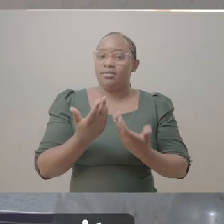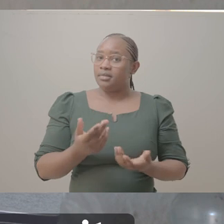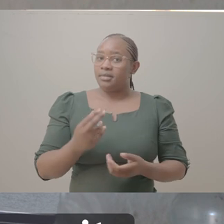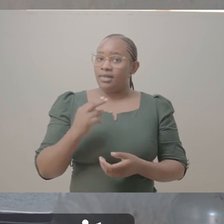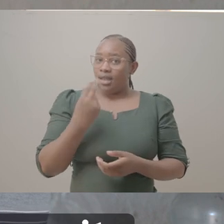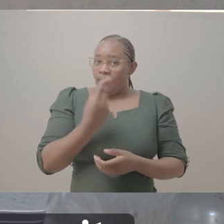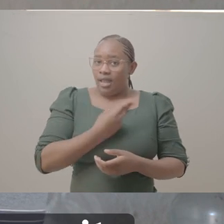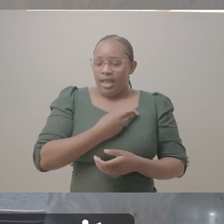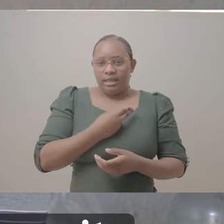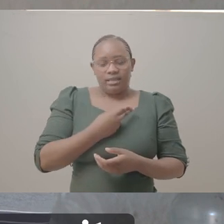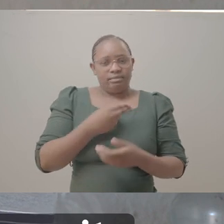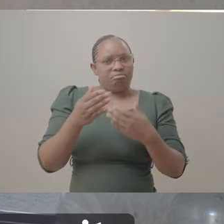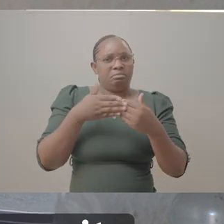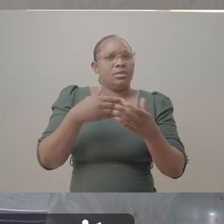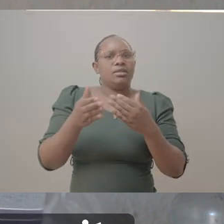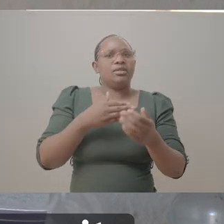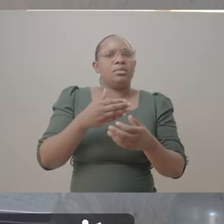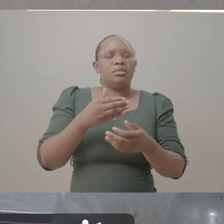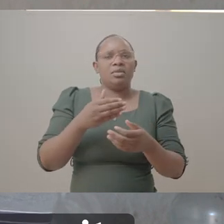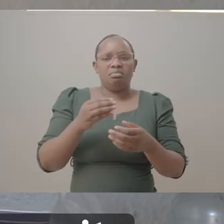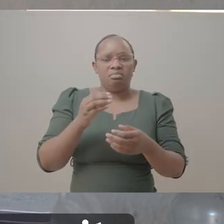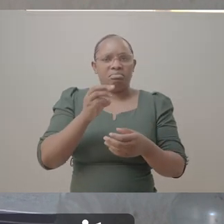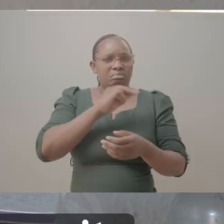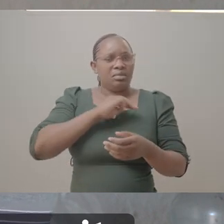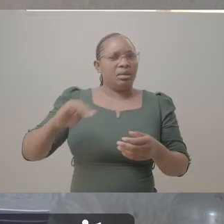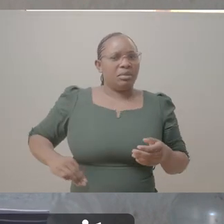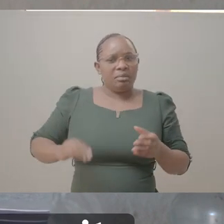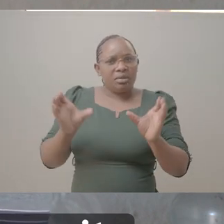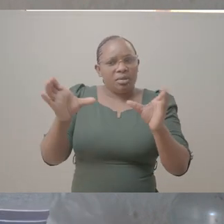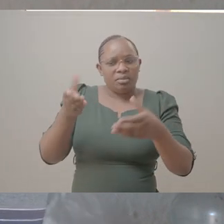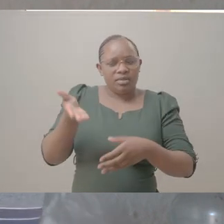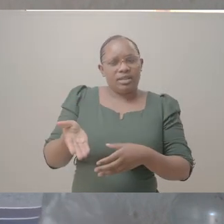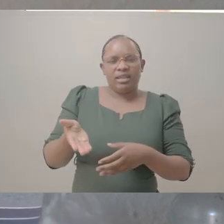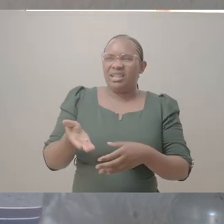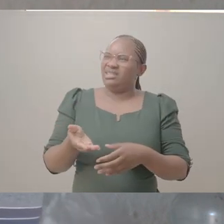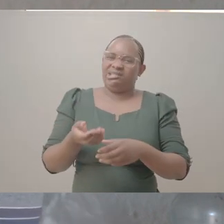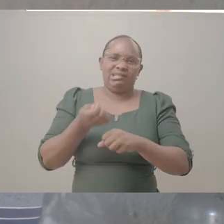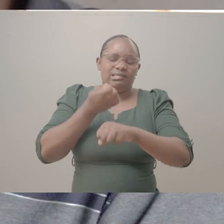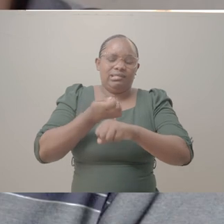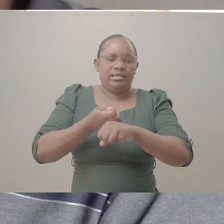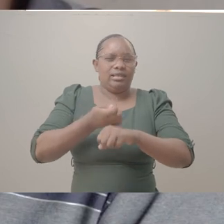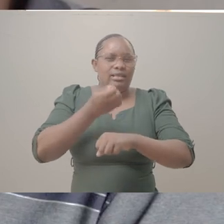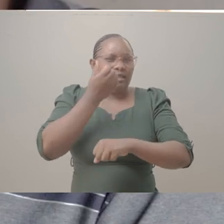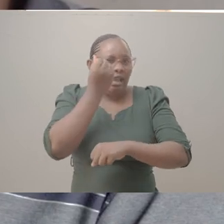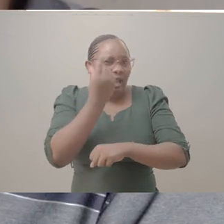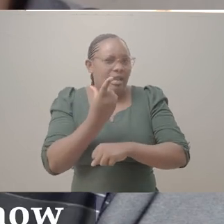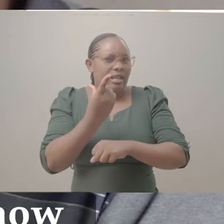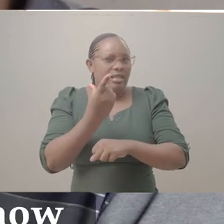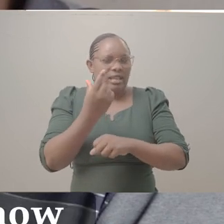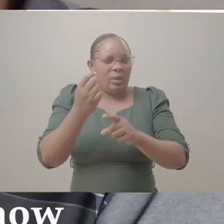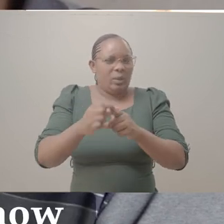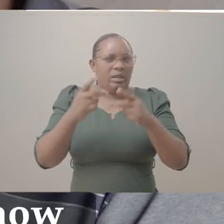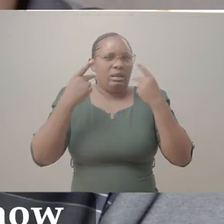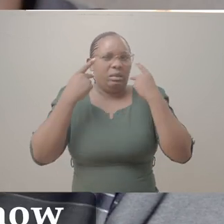To us who are just mere members in the community, it's very difficult for us